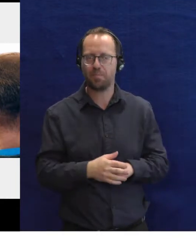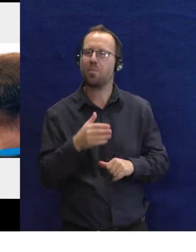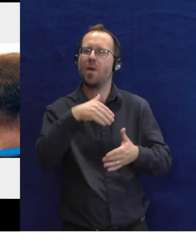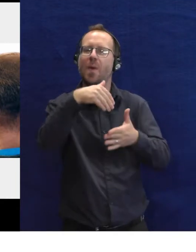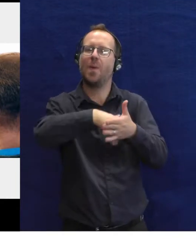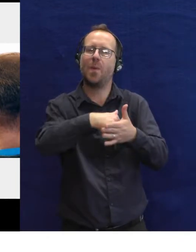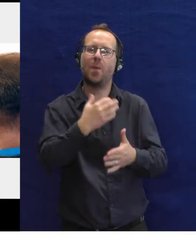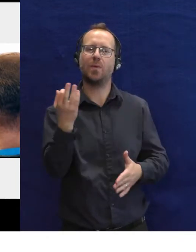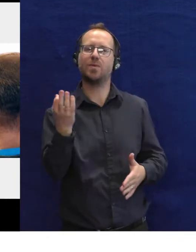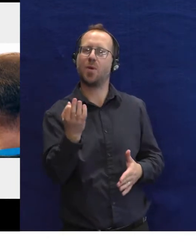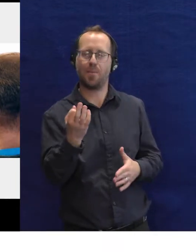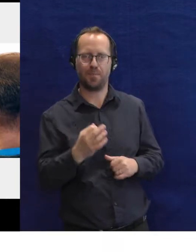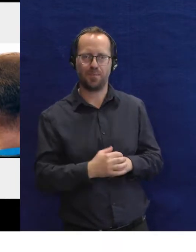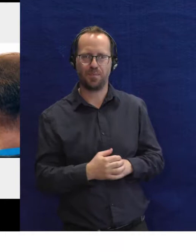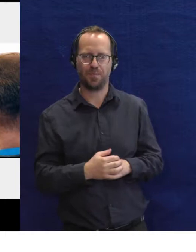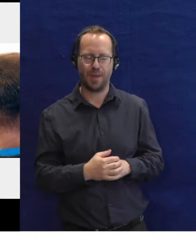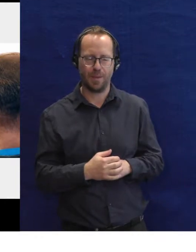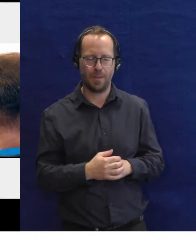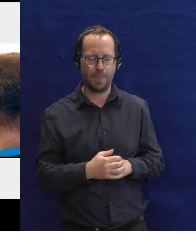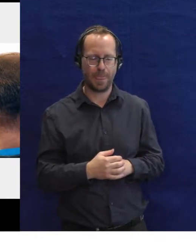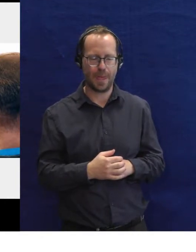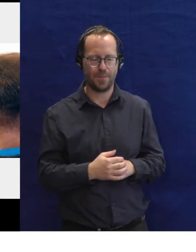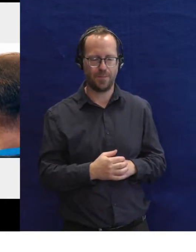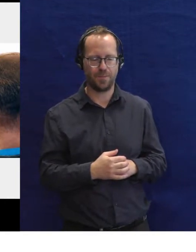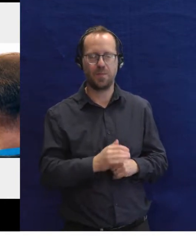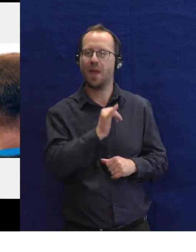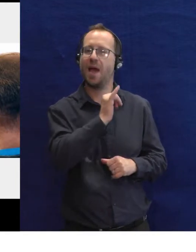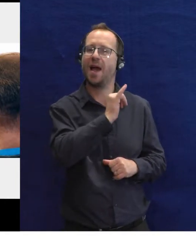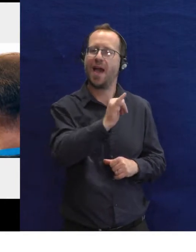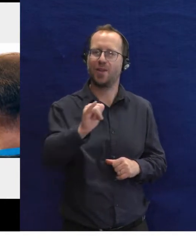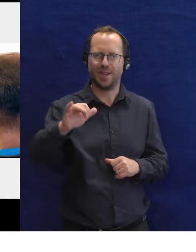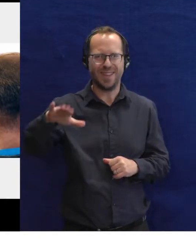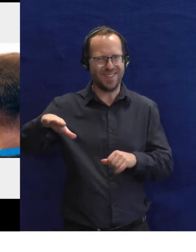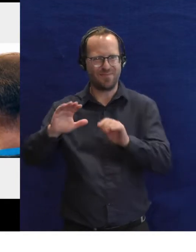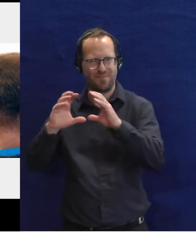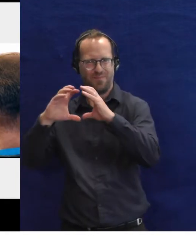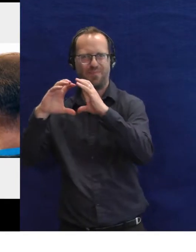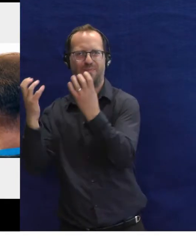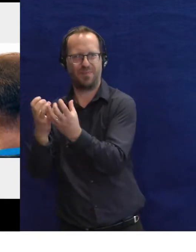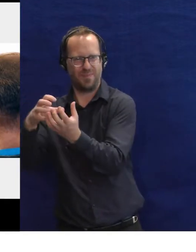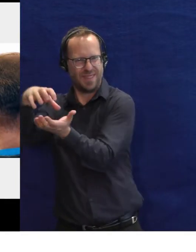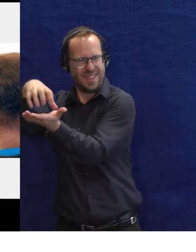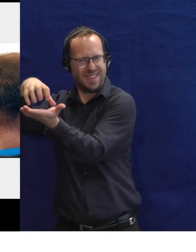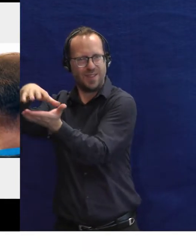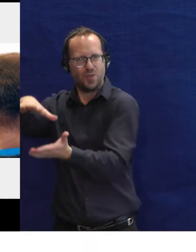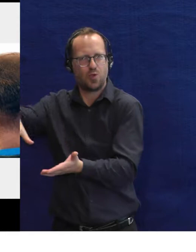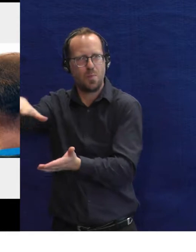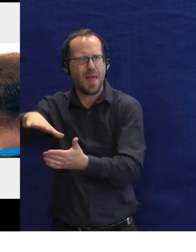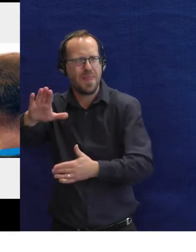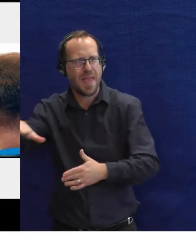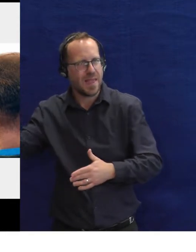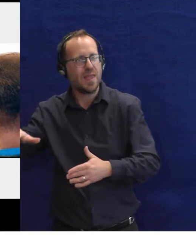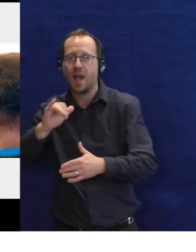happened was that each kid basically participated in making an event, a class trip, basically. It was where they went